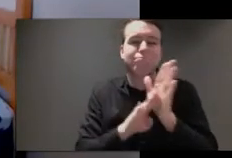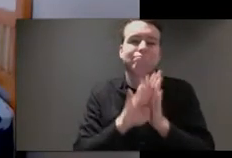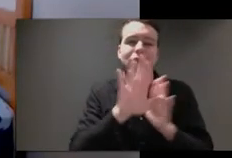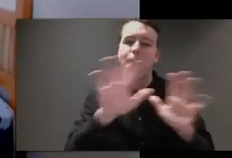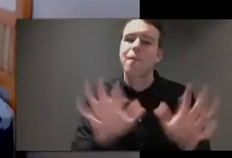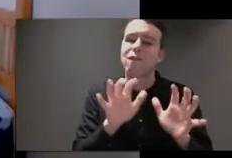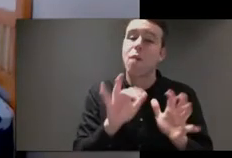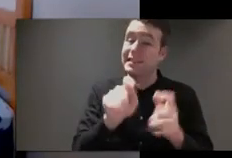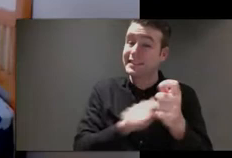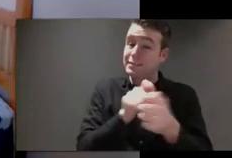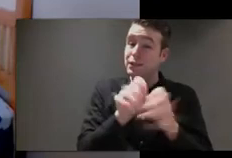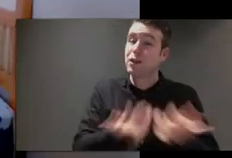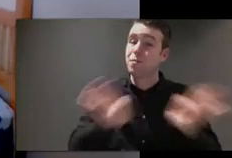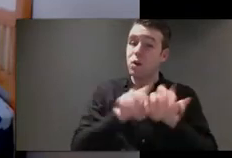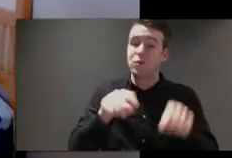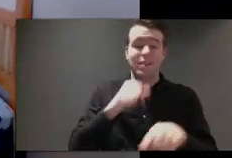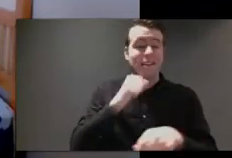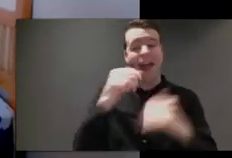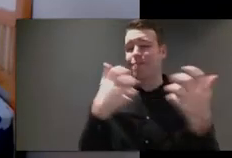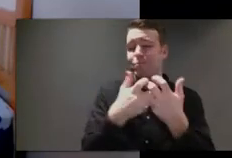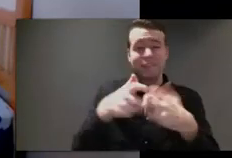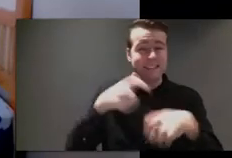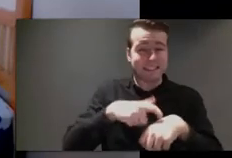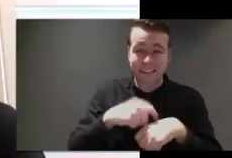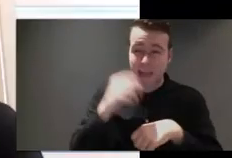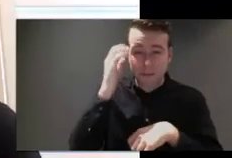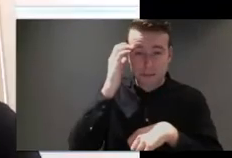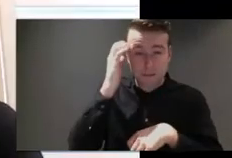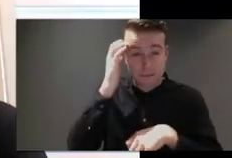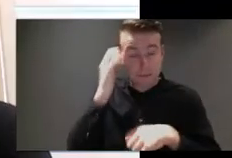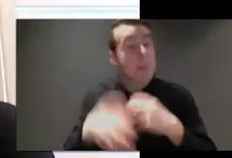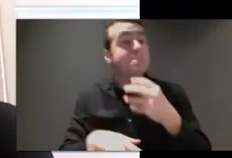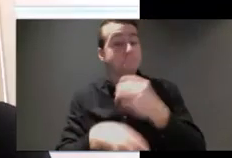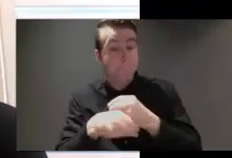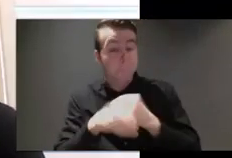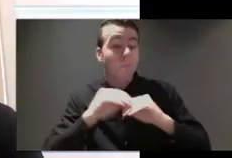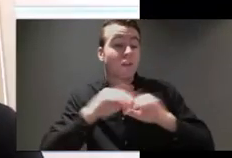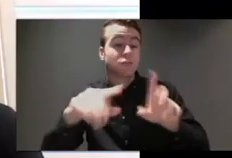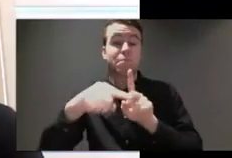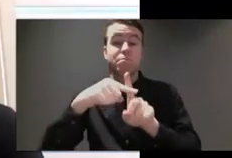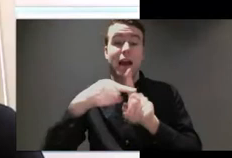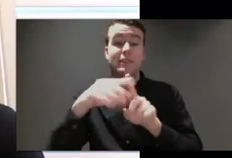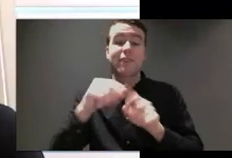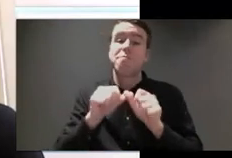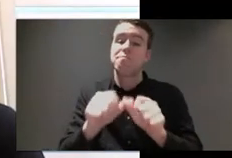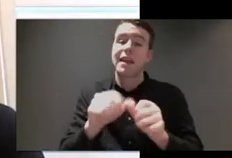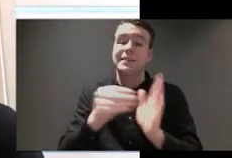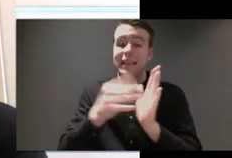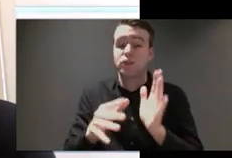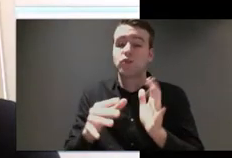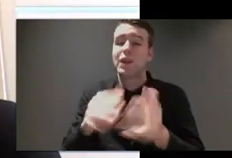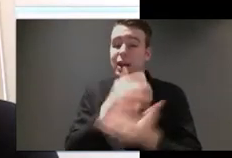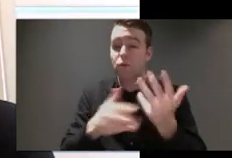that is especially important during these unprecedented times. In addition, to spread positivity and to maintain student